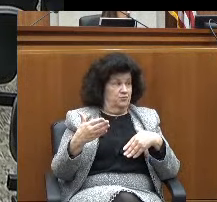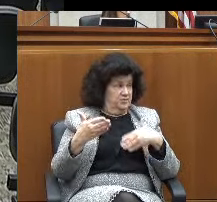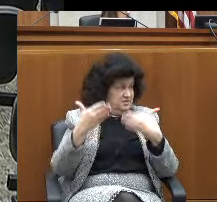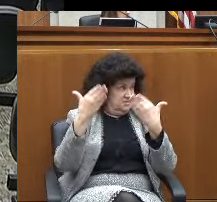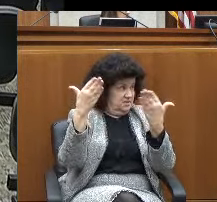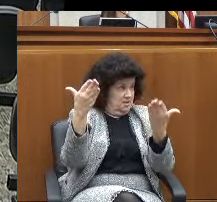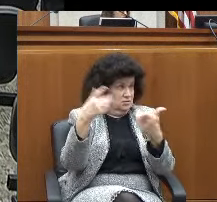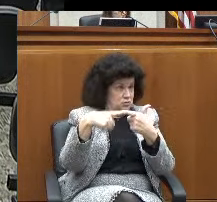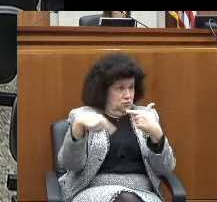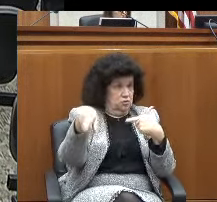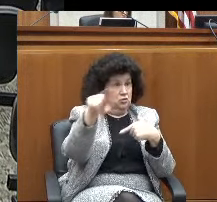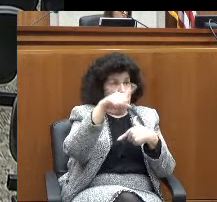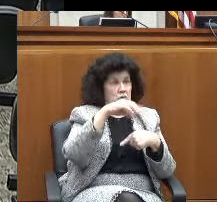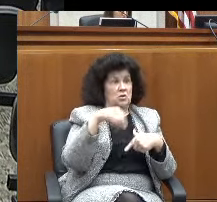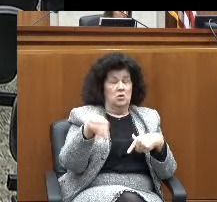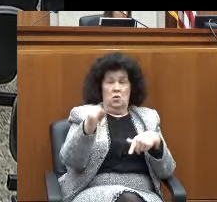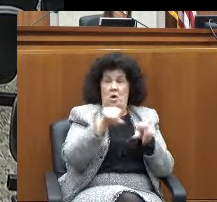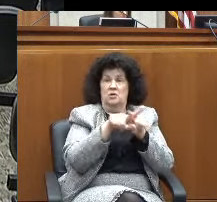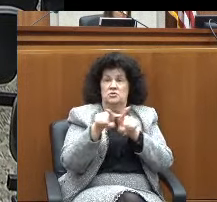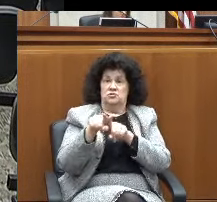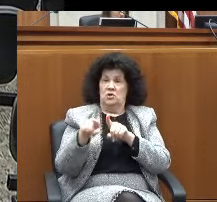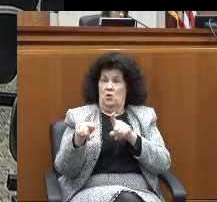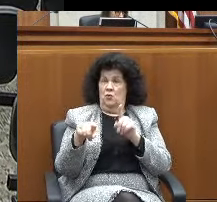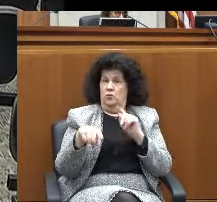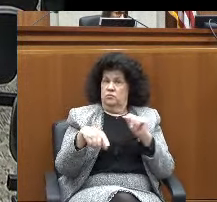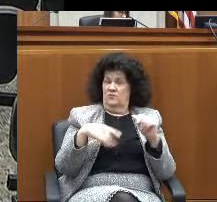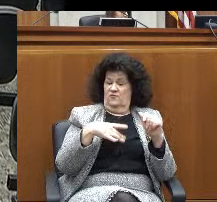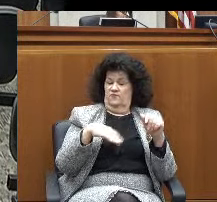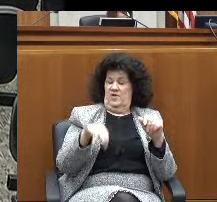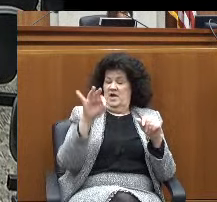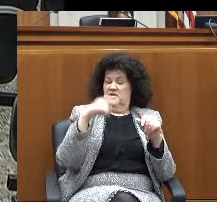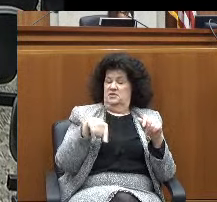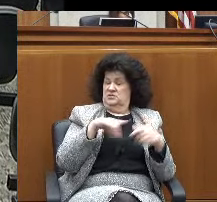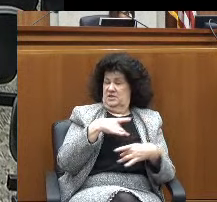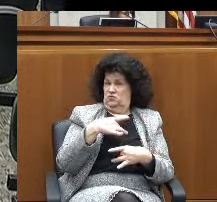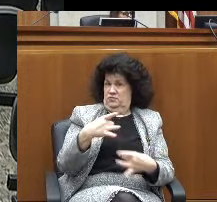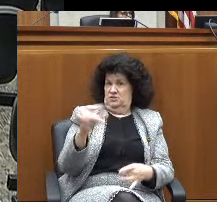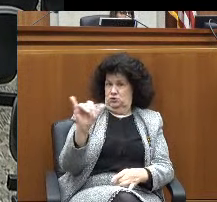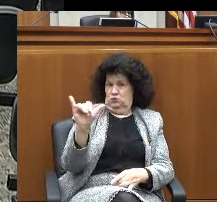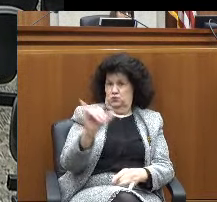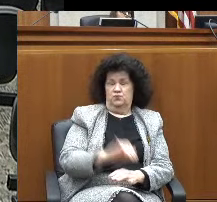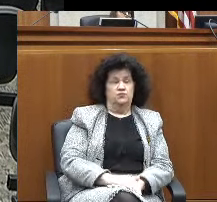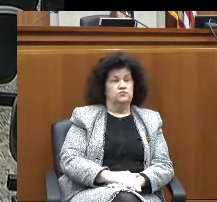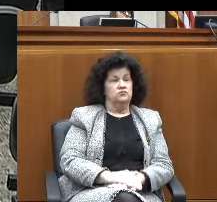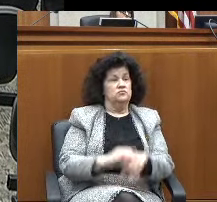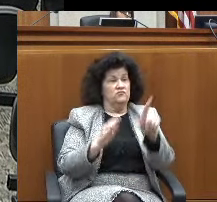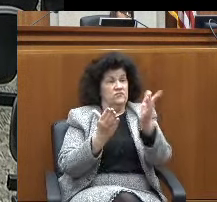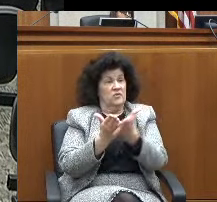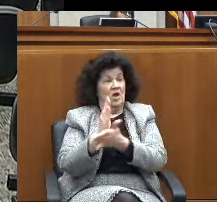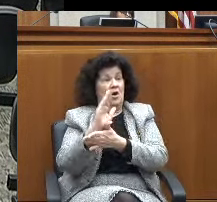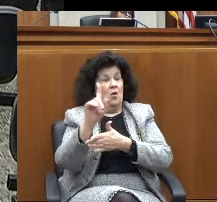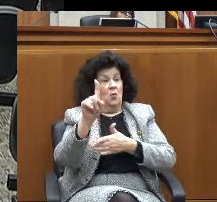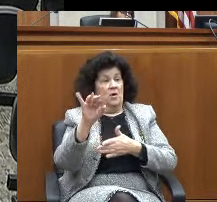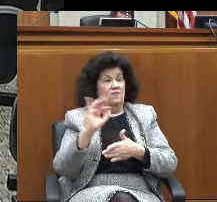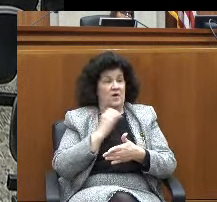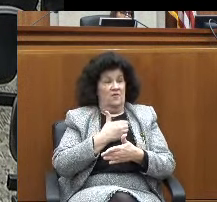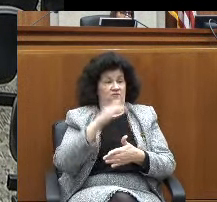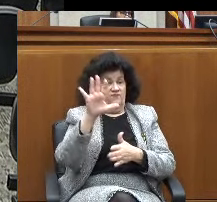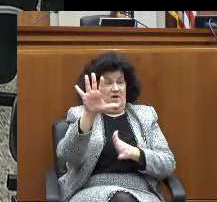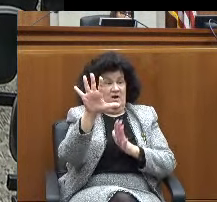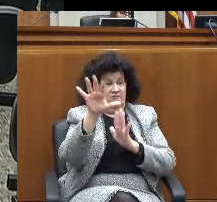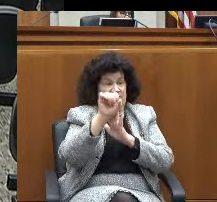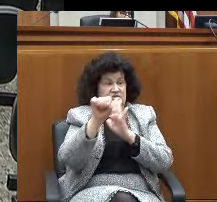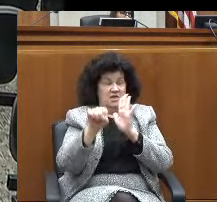you find it enlightening. So, you want to share it? All right, well, as you know, one of our 5